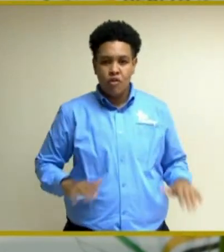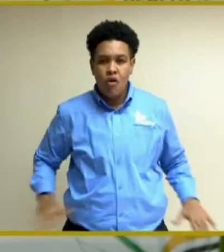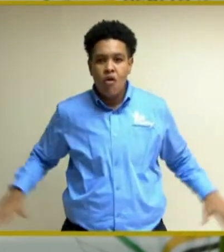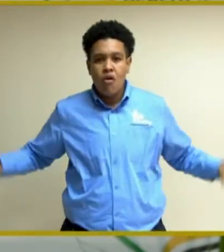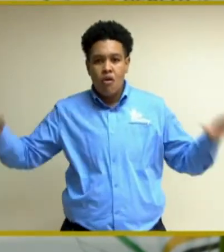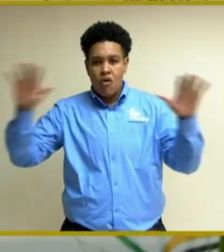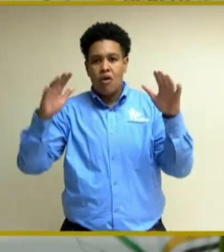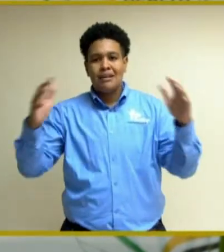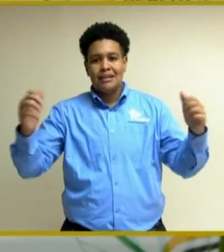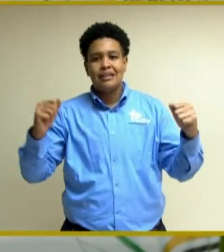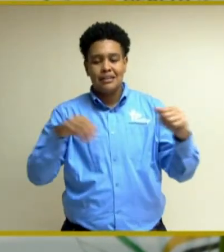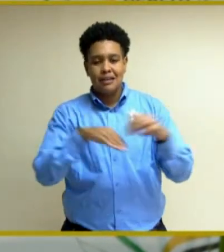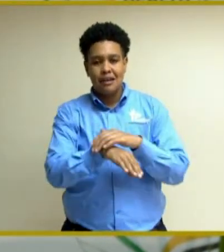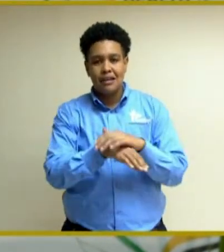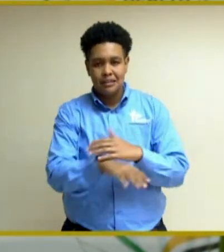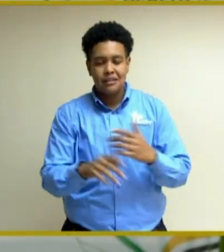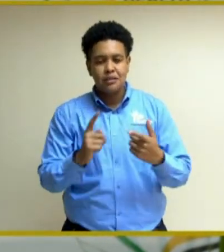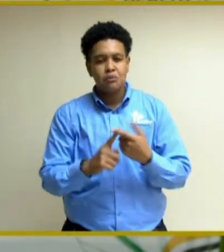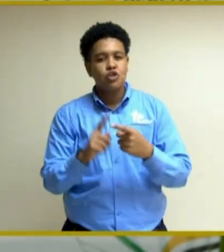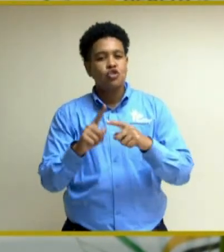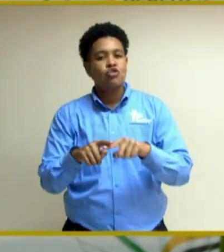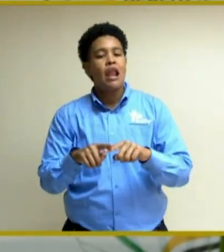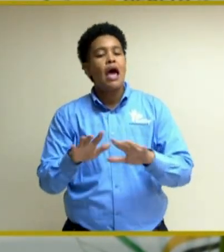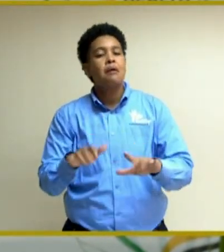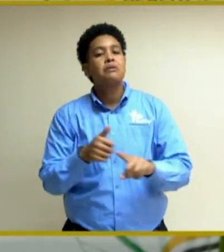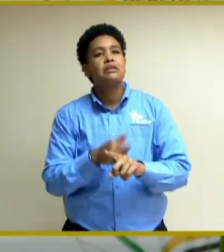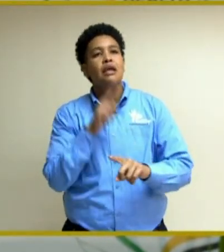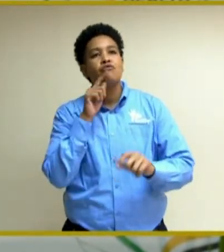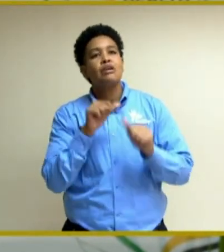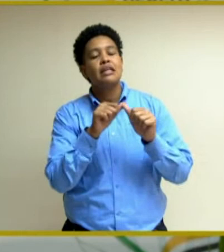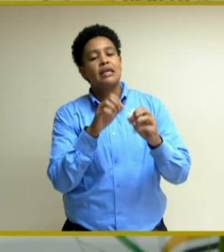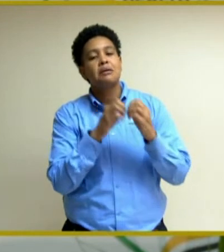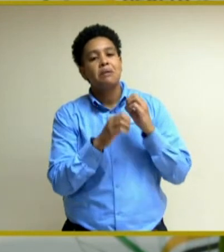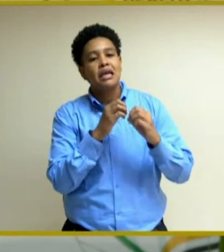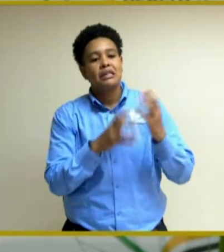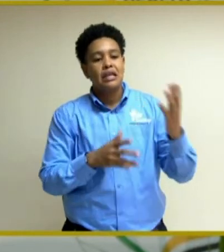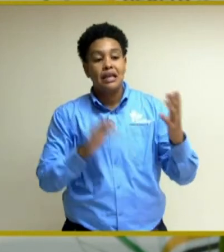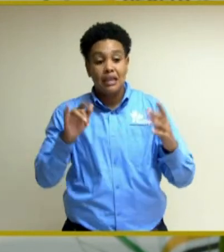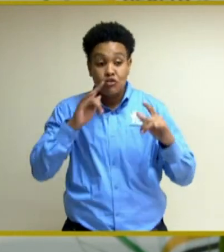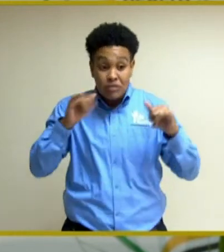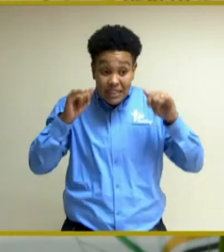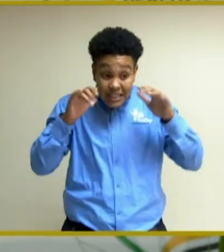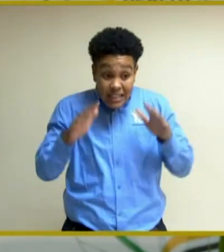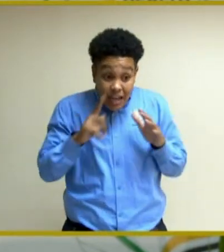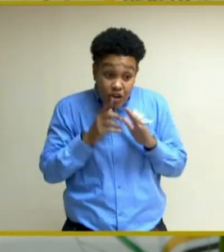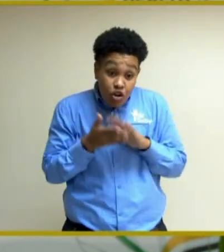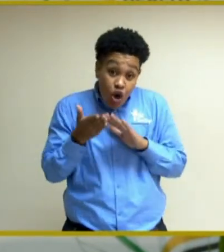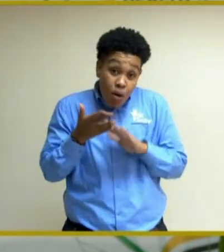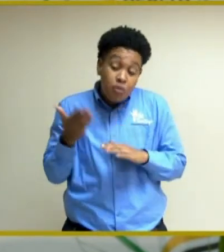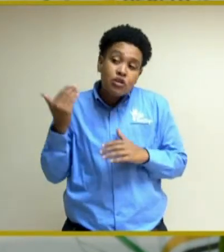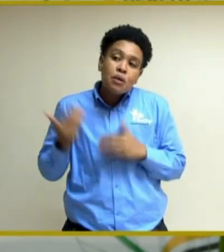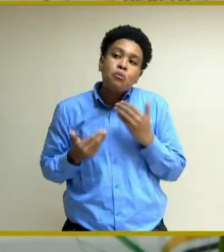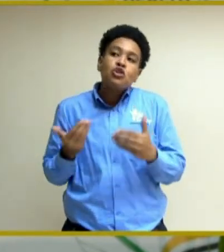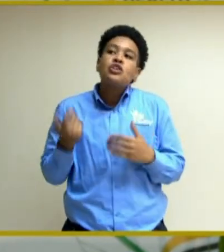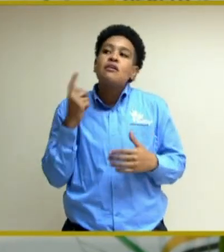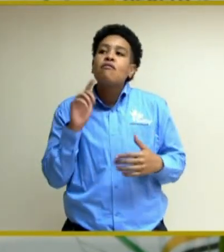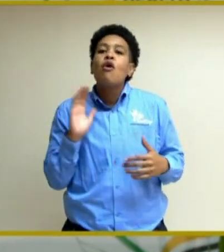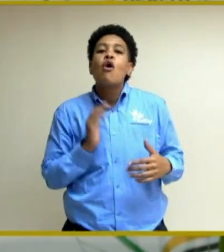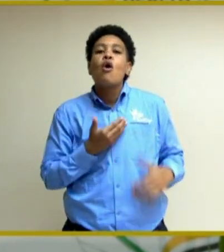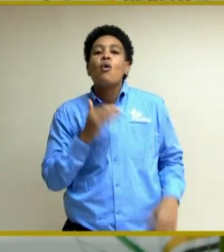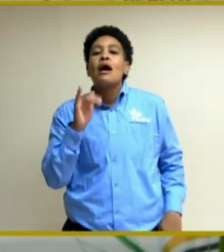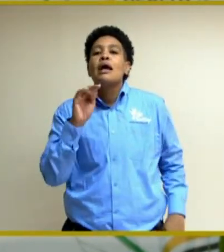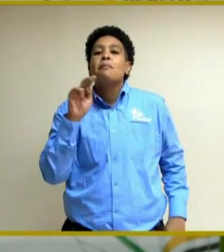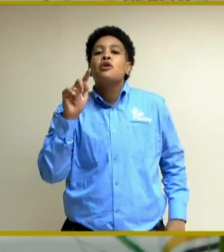access and reliability is maintained. And that is standard operating procedure for